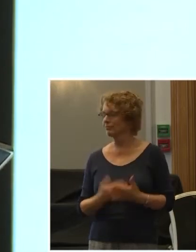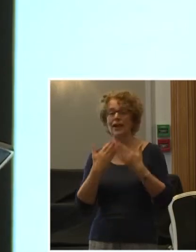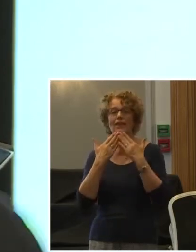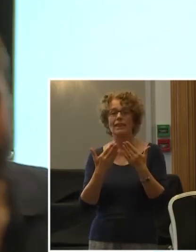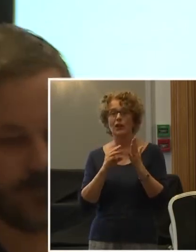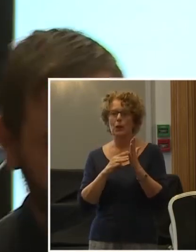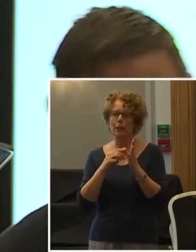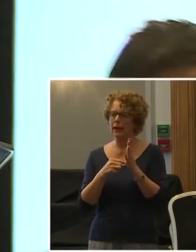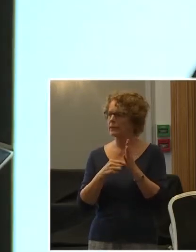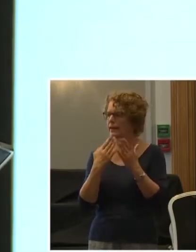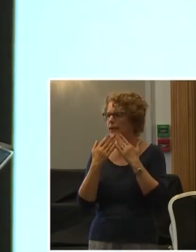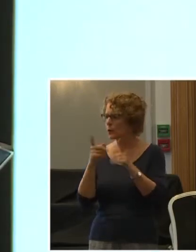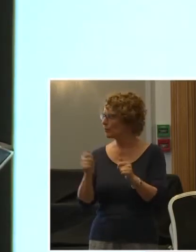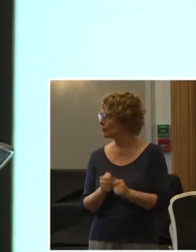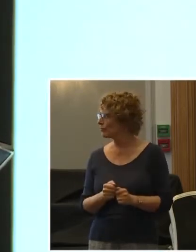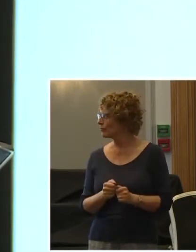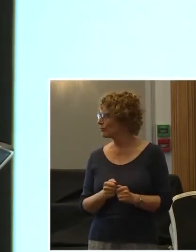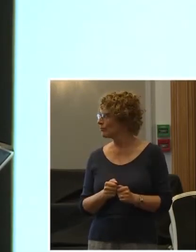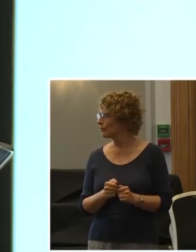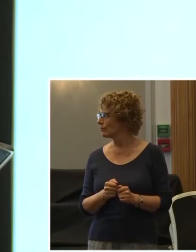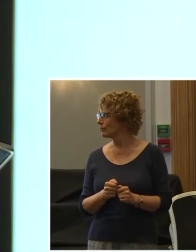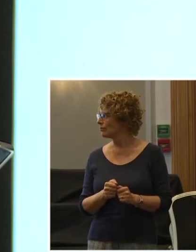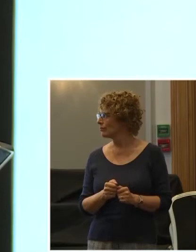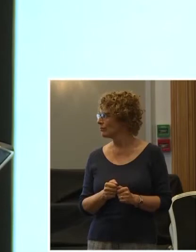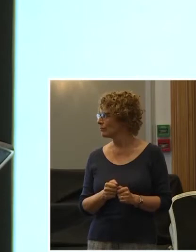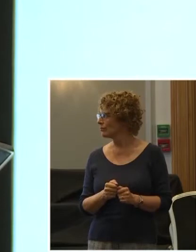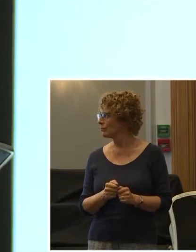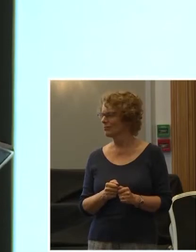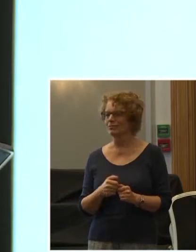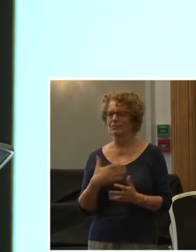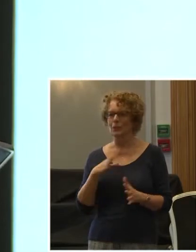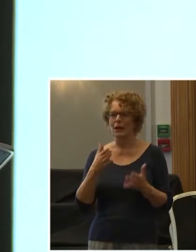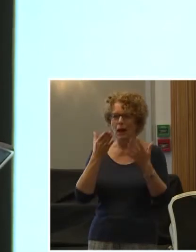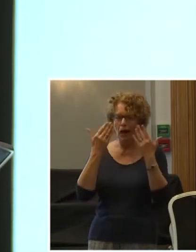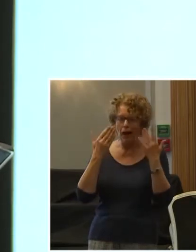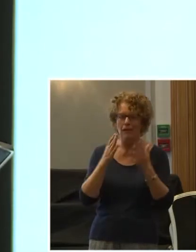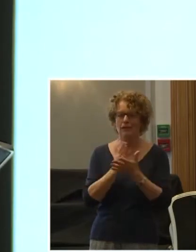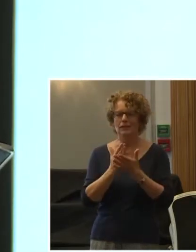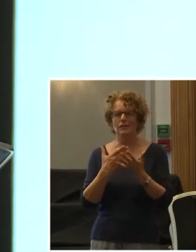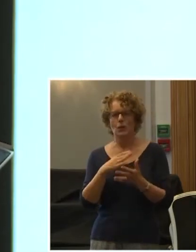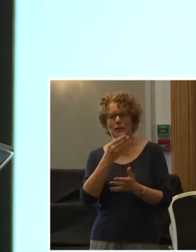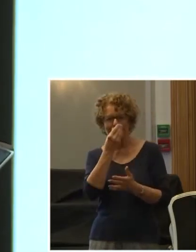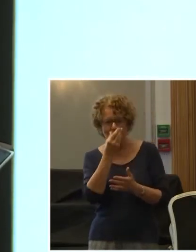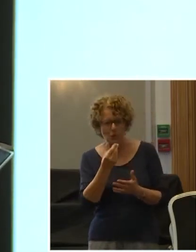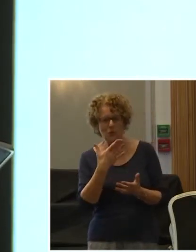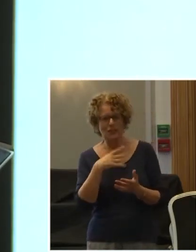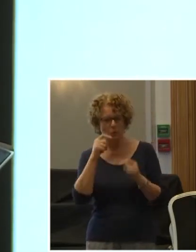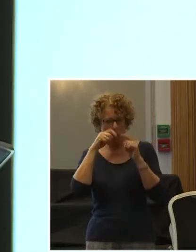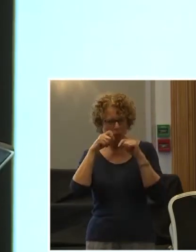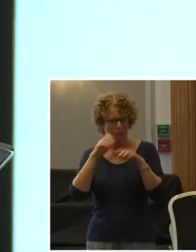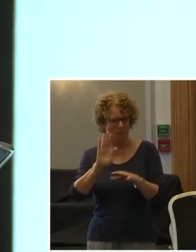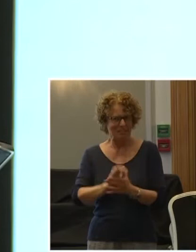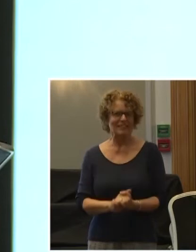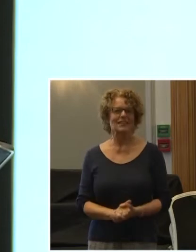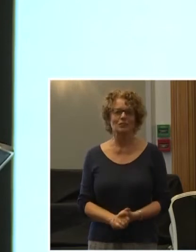Thank you, Matt. The air conditioning got the better of me and I needed a tissue. I thought you would prefer if you had a little wait without my nose running while I talk to